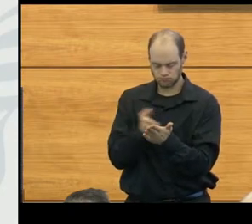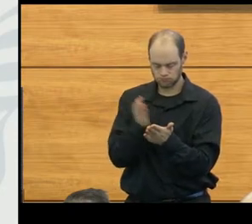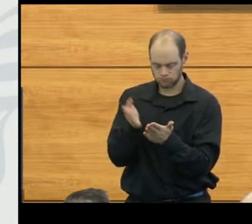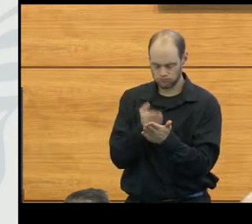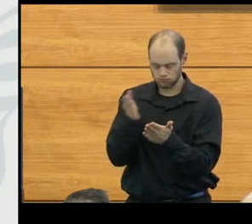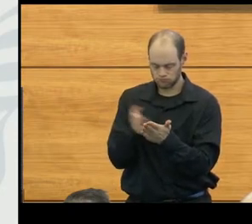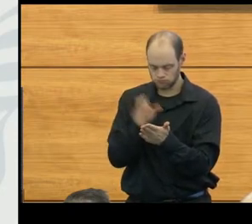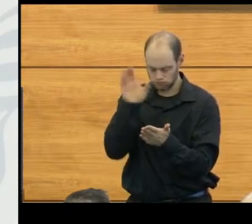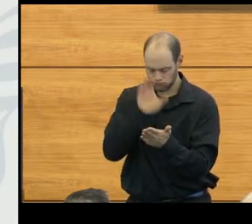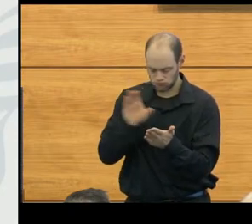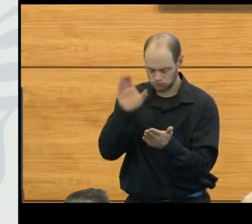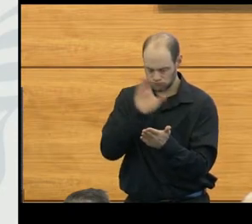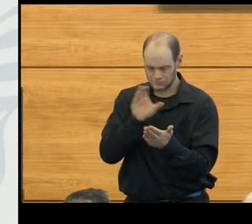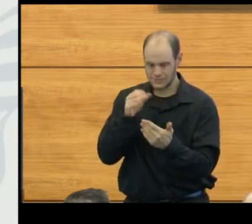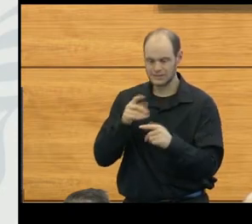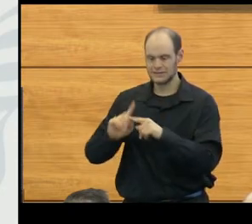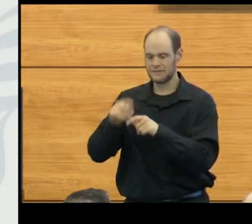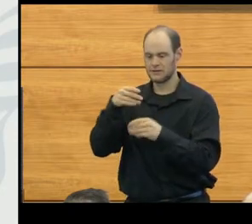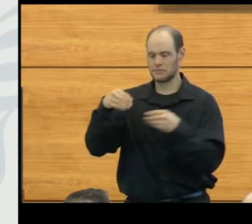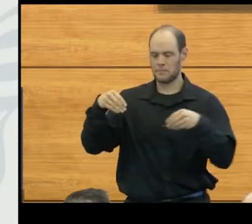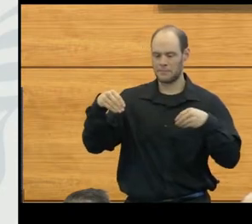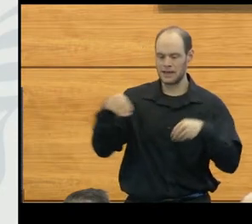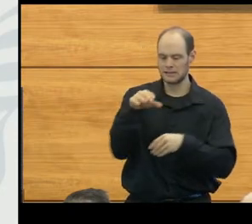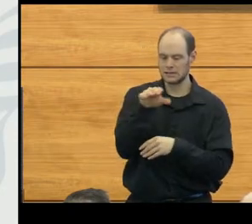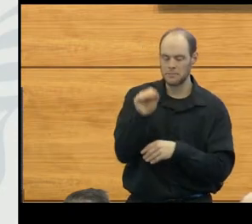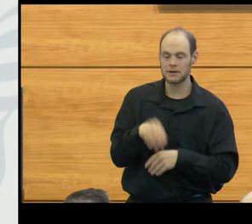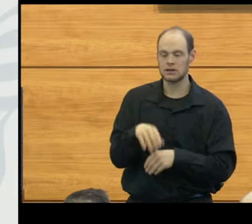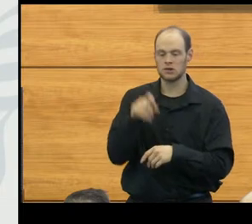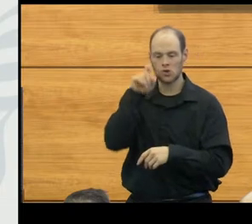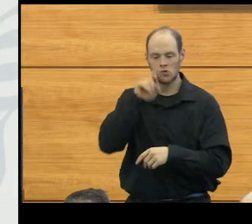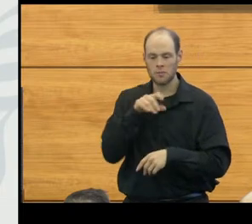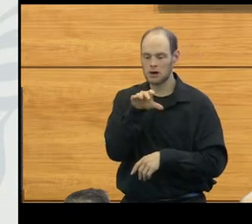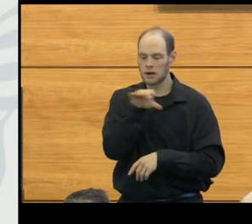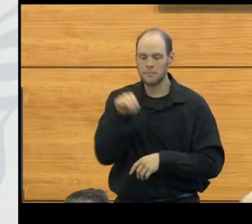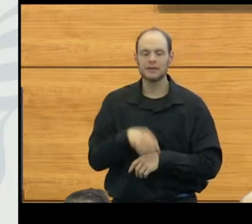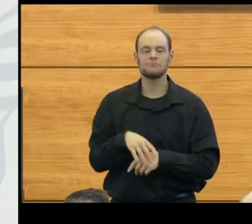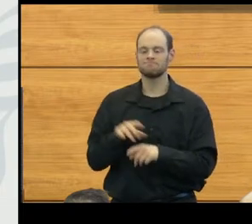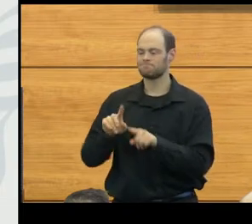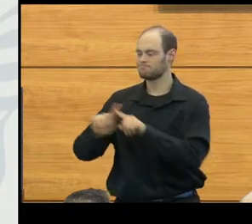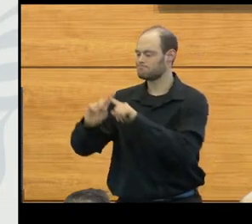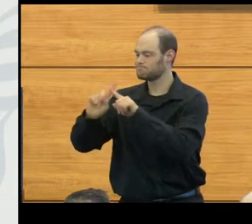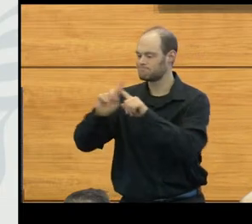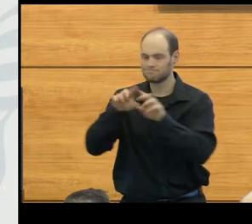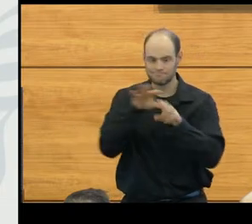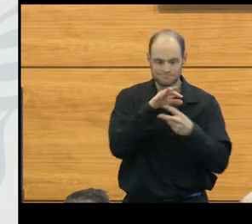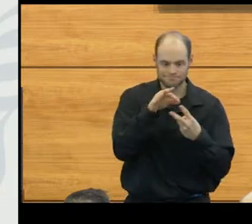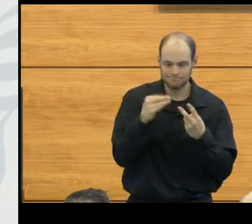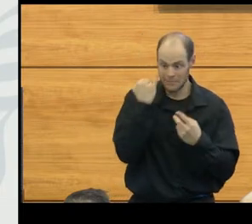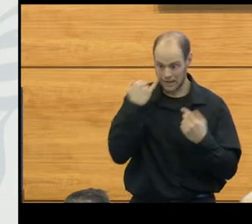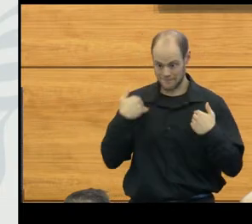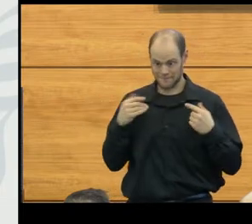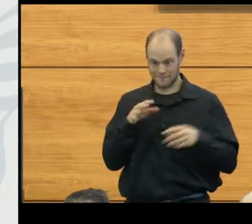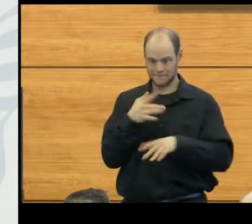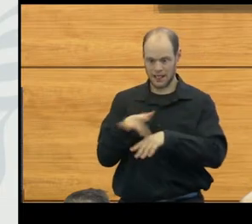explore any of the plastic companies and rubber companies that were out there to see if there were any options that were available.